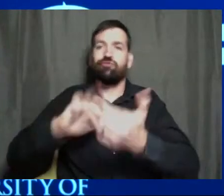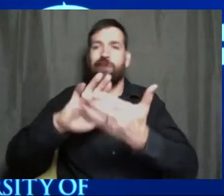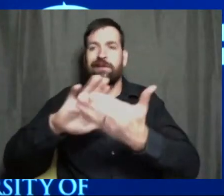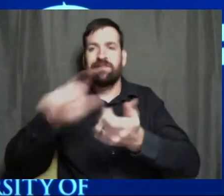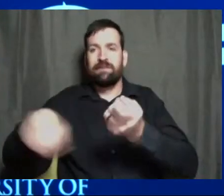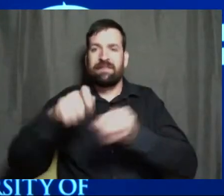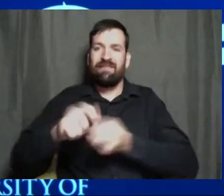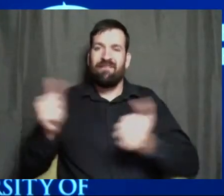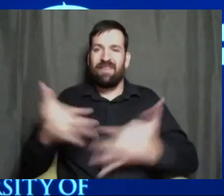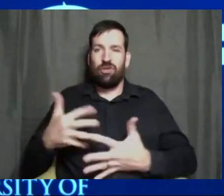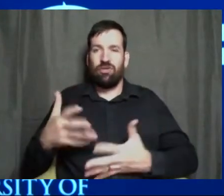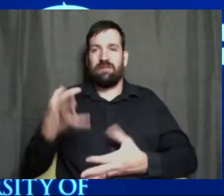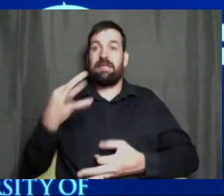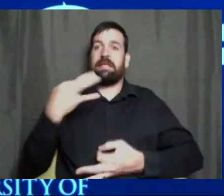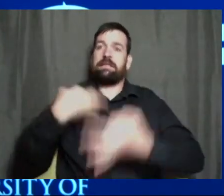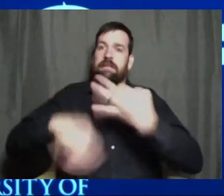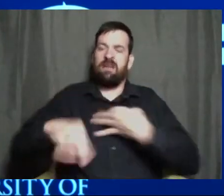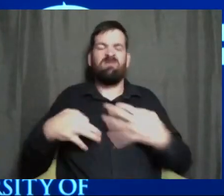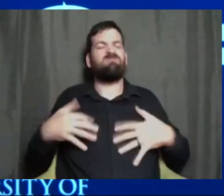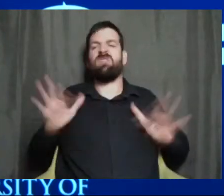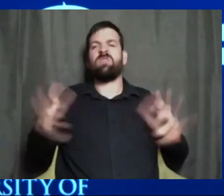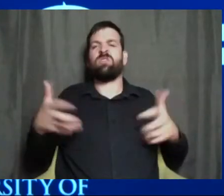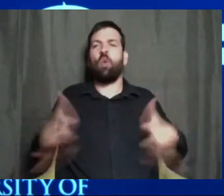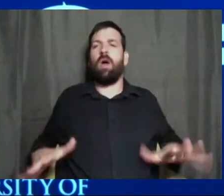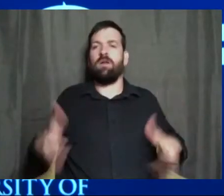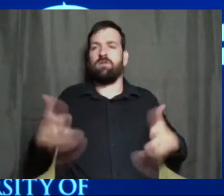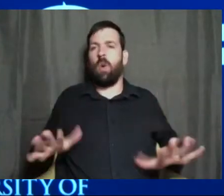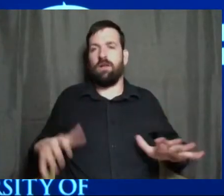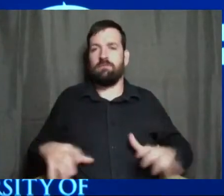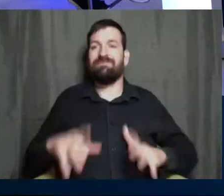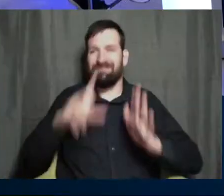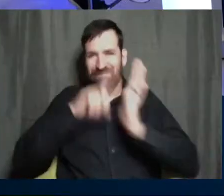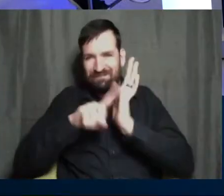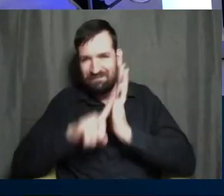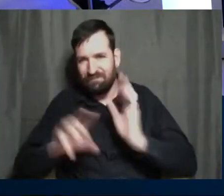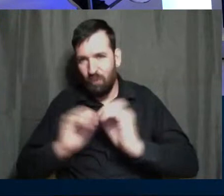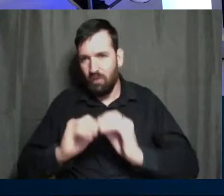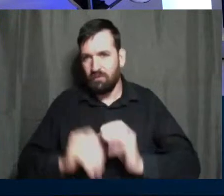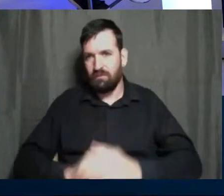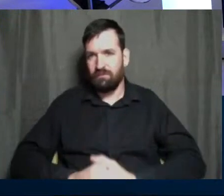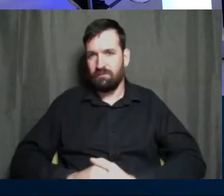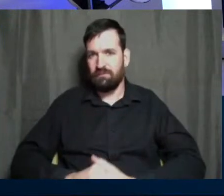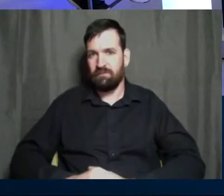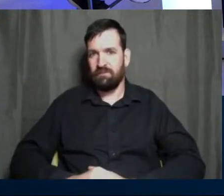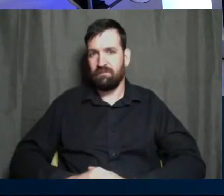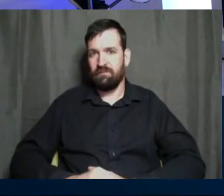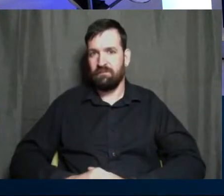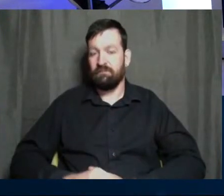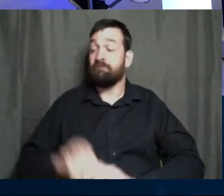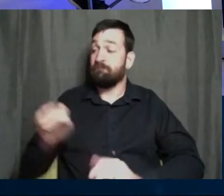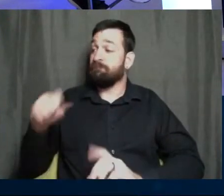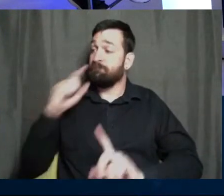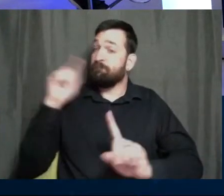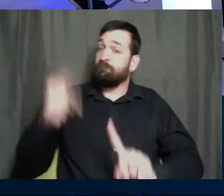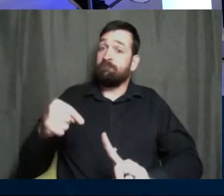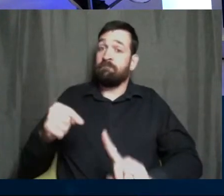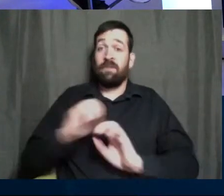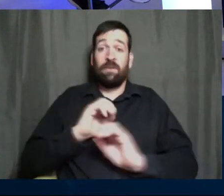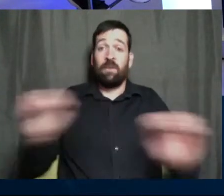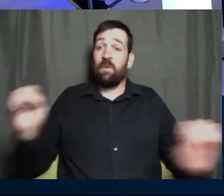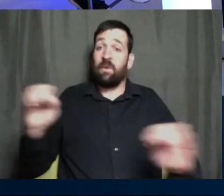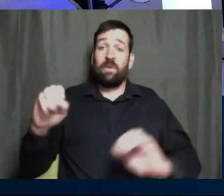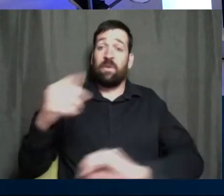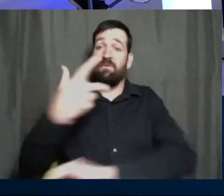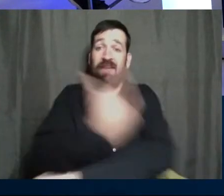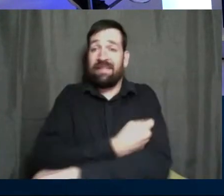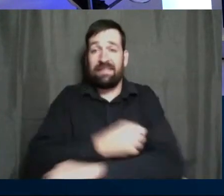of, I don't want the vaccine. Let's dig a little bit deeper. Keep going. Because at the end, you have an unvaccinated kid out there. Right. Just get